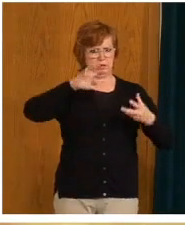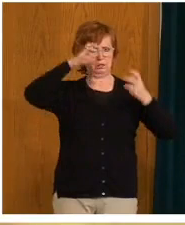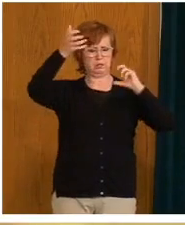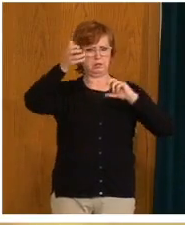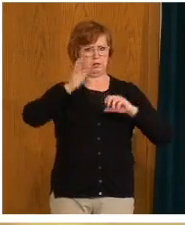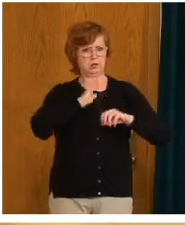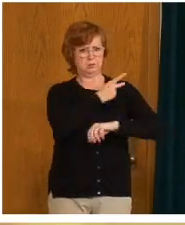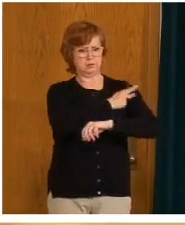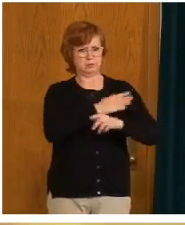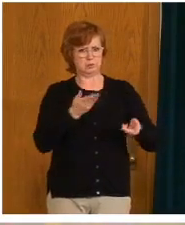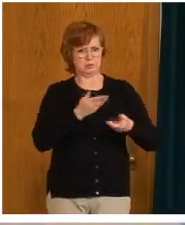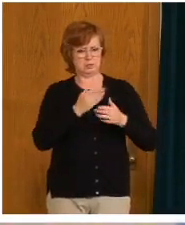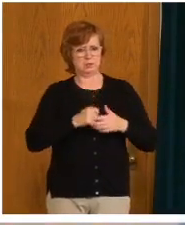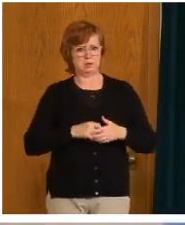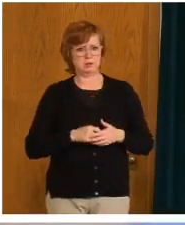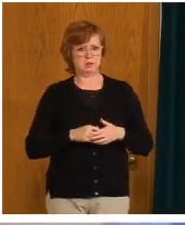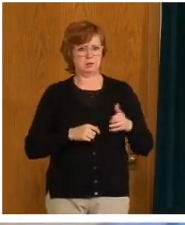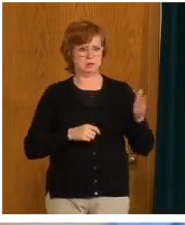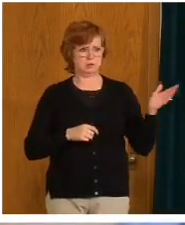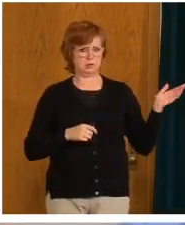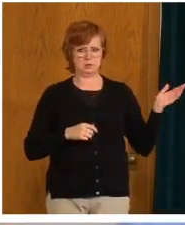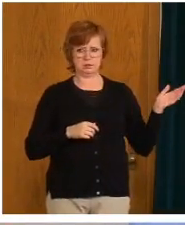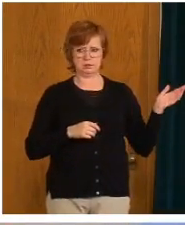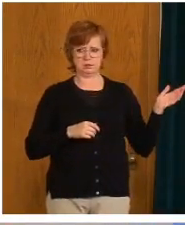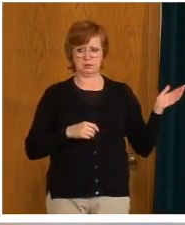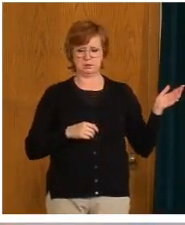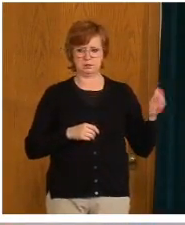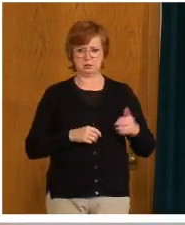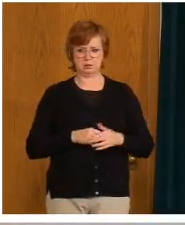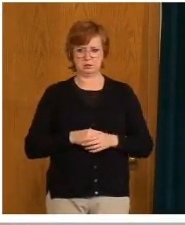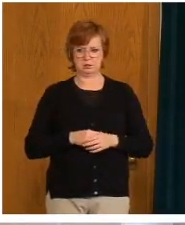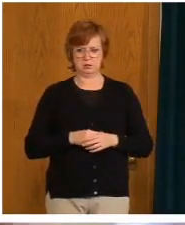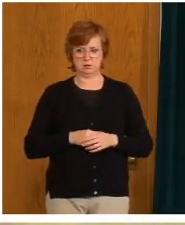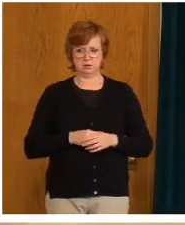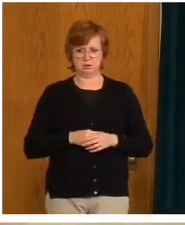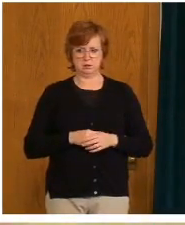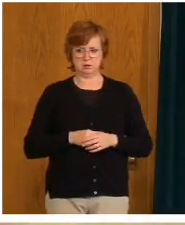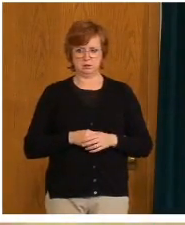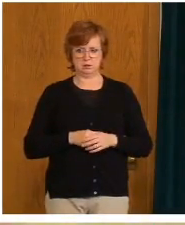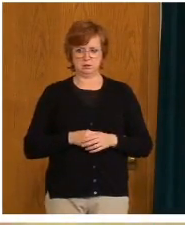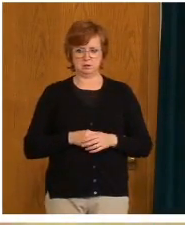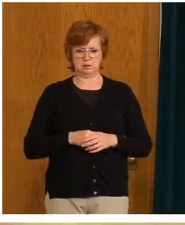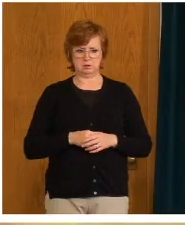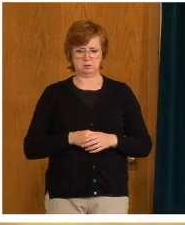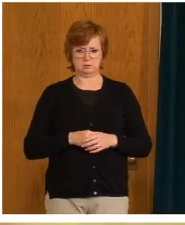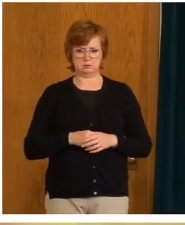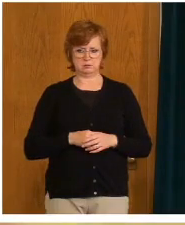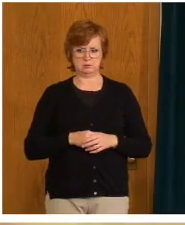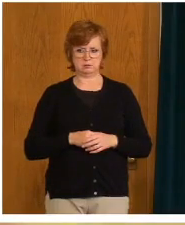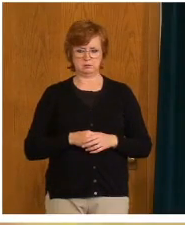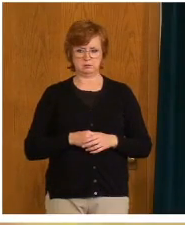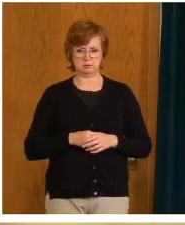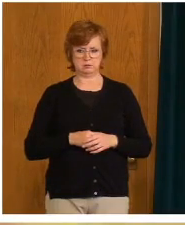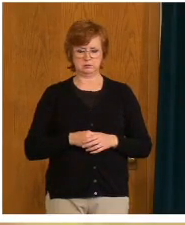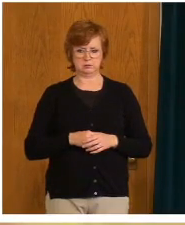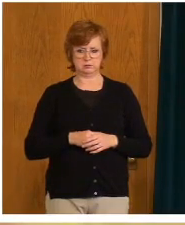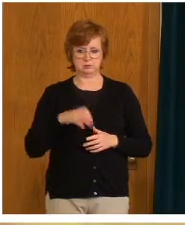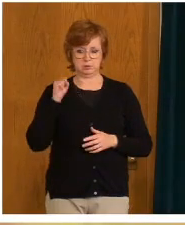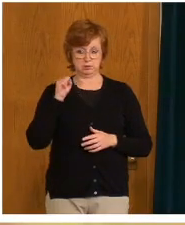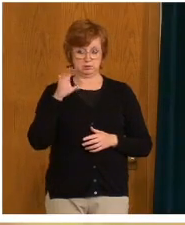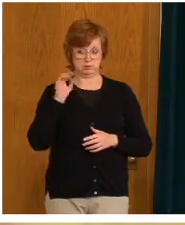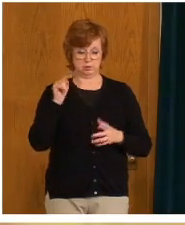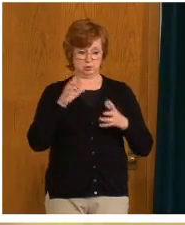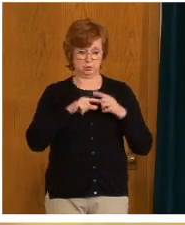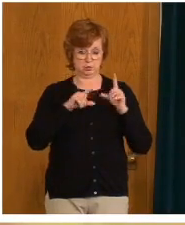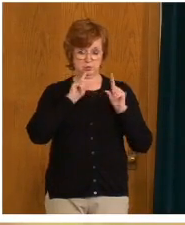all? Scott, maybe a little bit to our provincial capacity and how we've utilized that in the last number of weeks